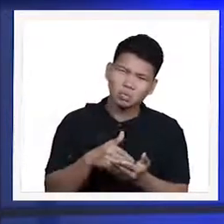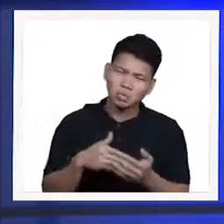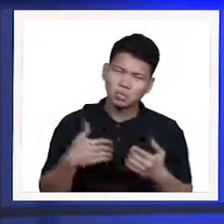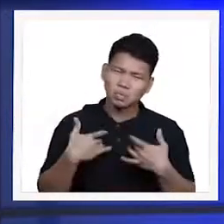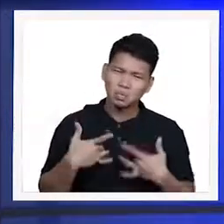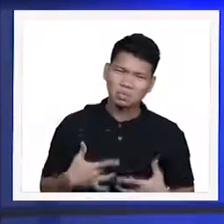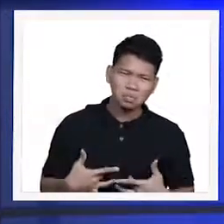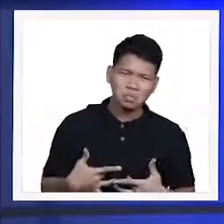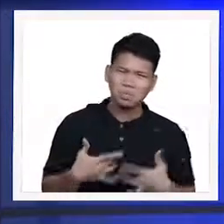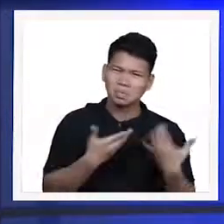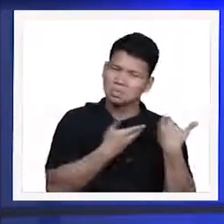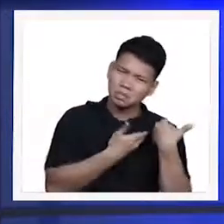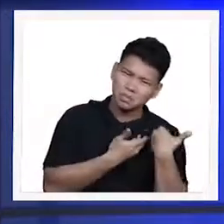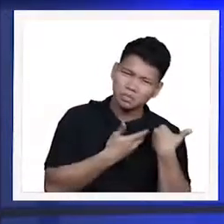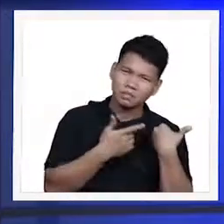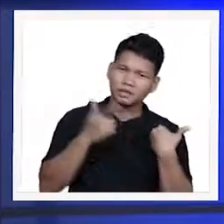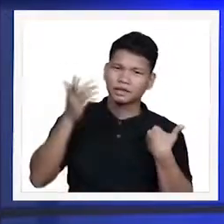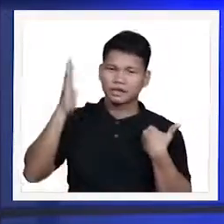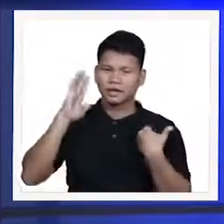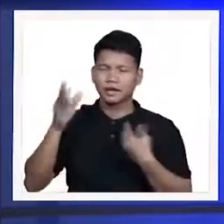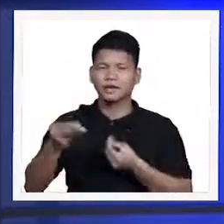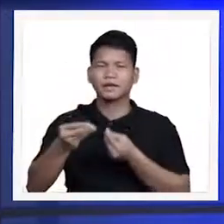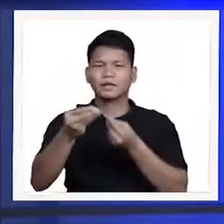laden and I will give you